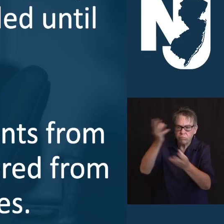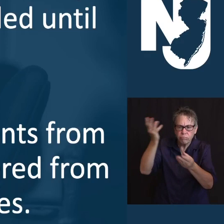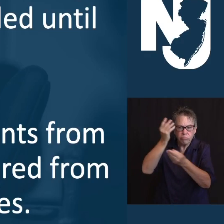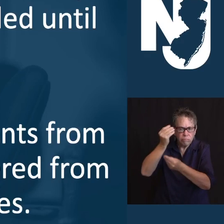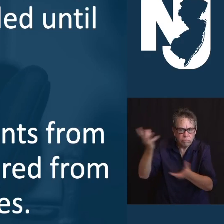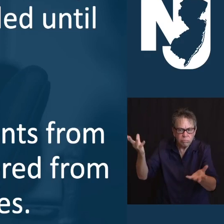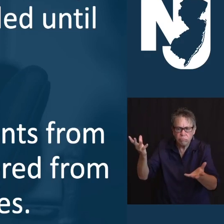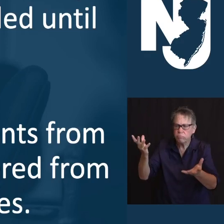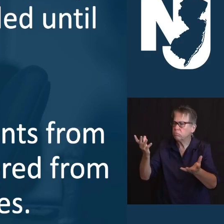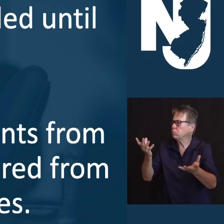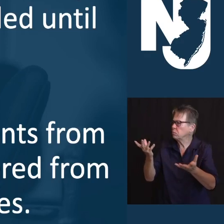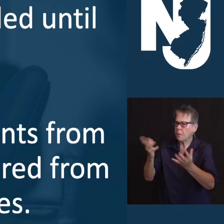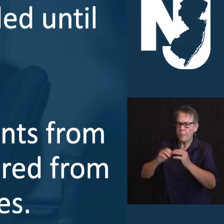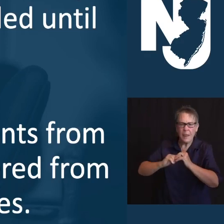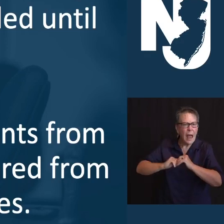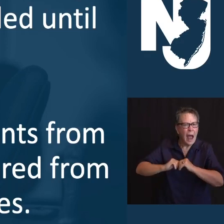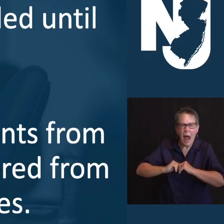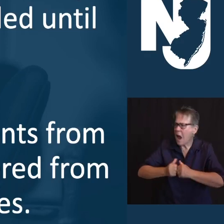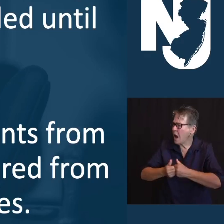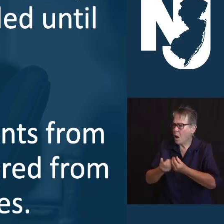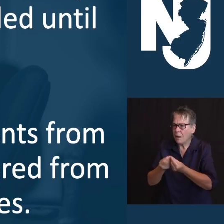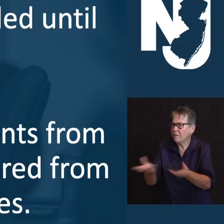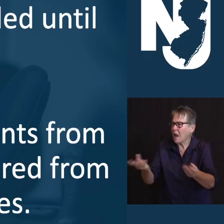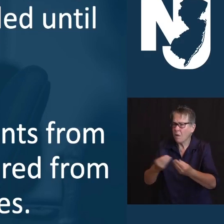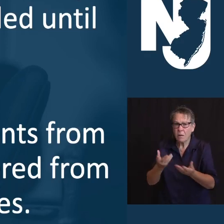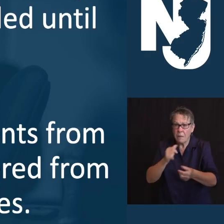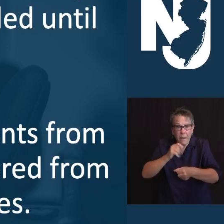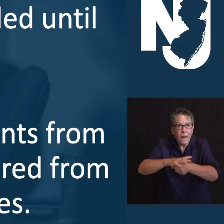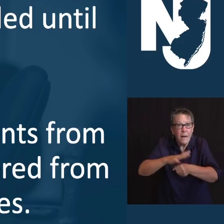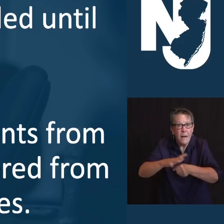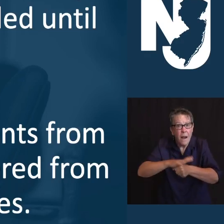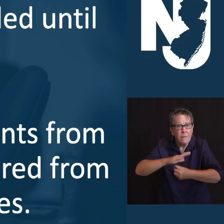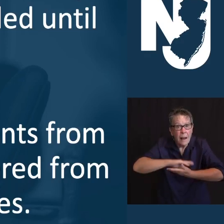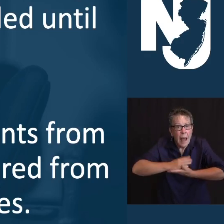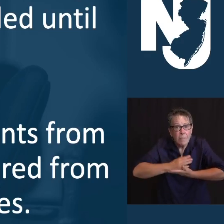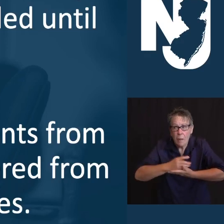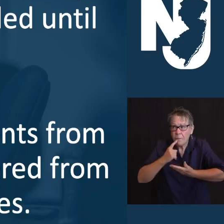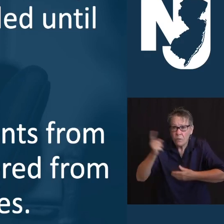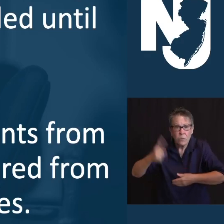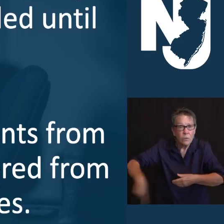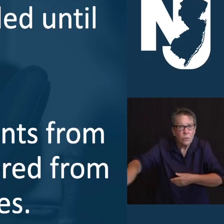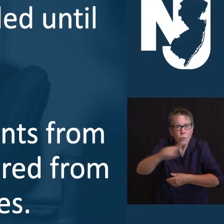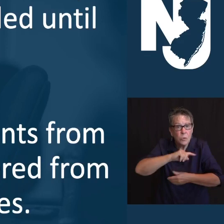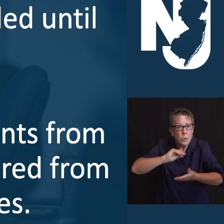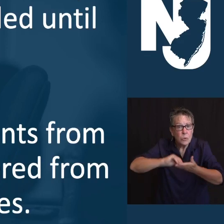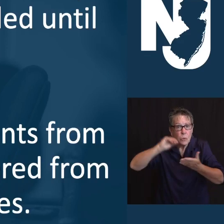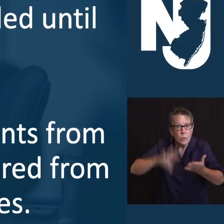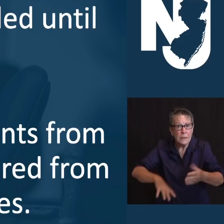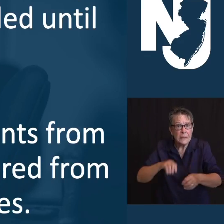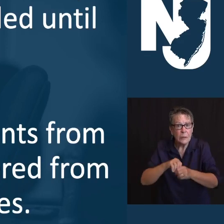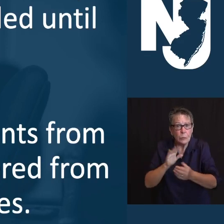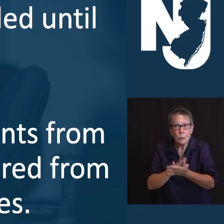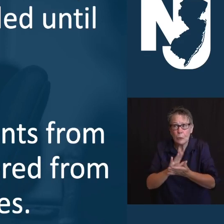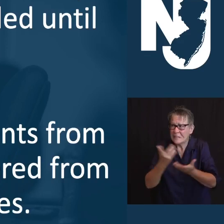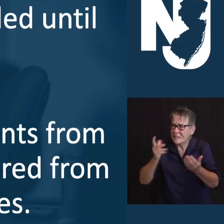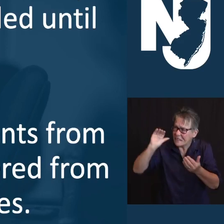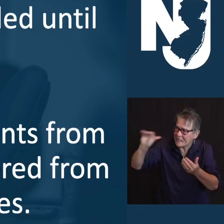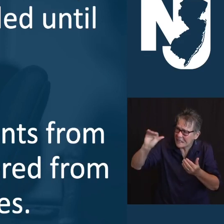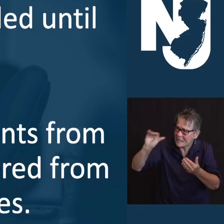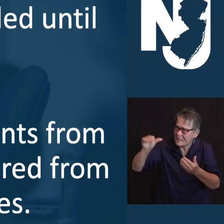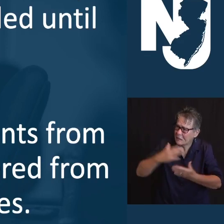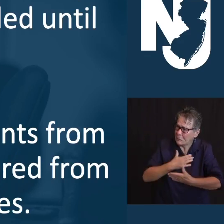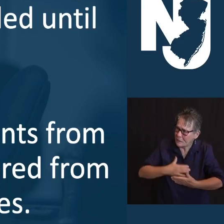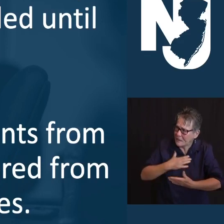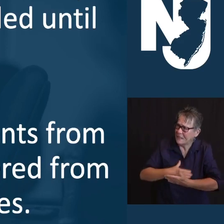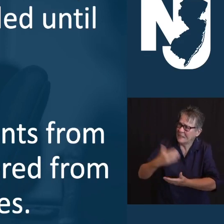these manufacturers to step up and step up now. Right after this press conference, I'm going to have the honor